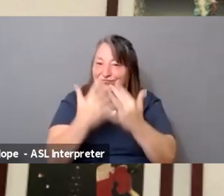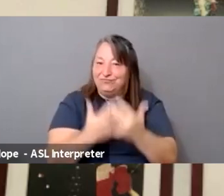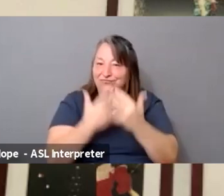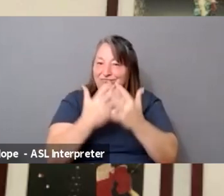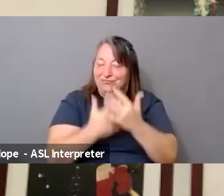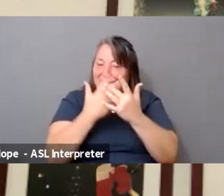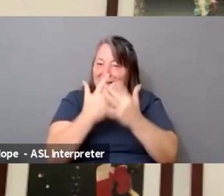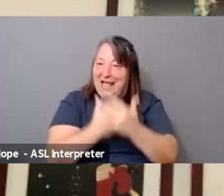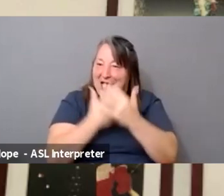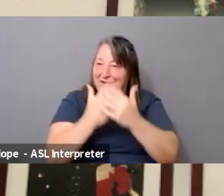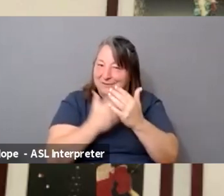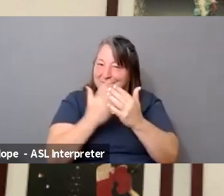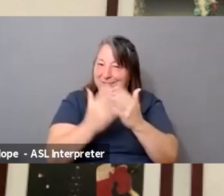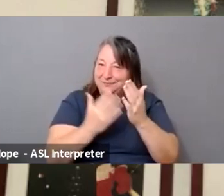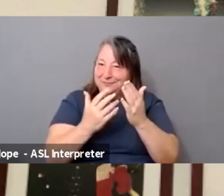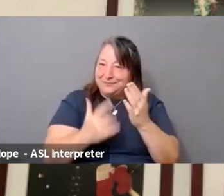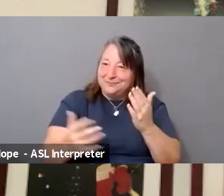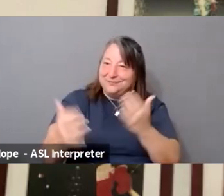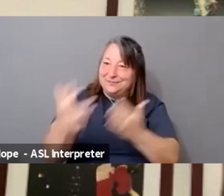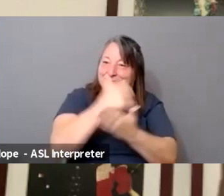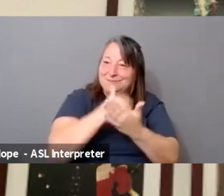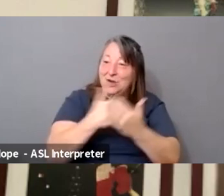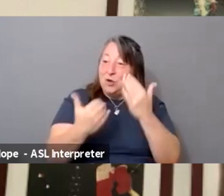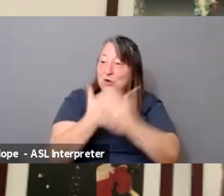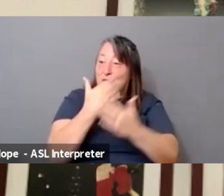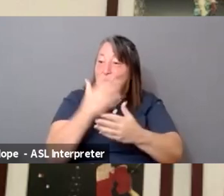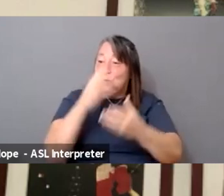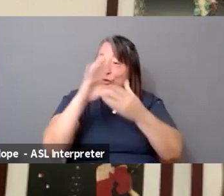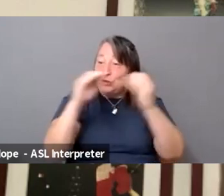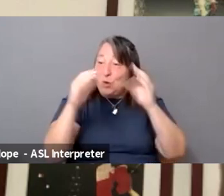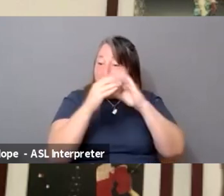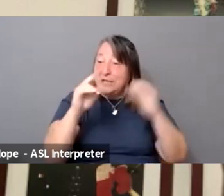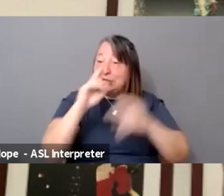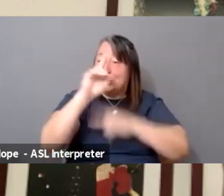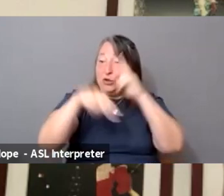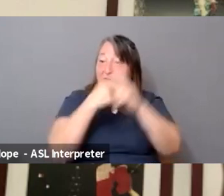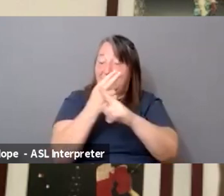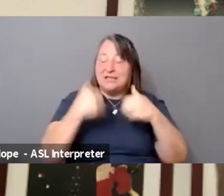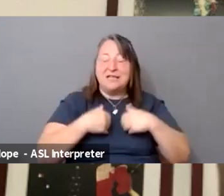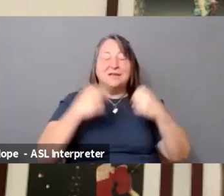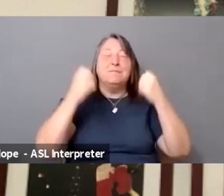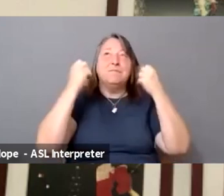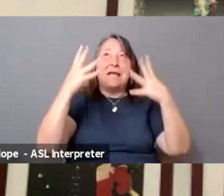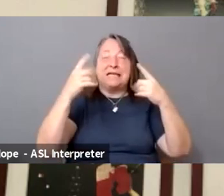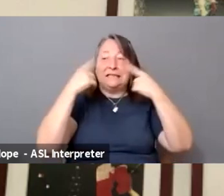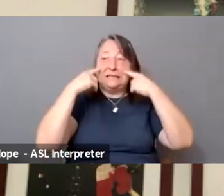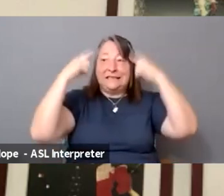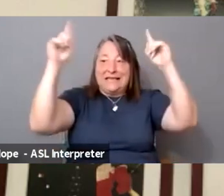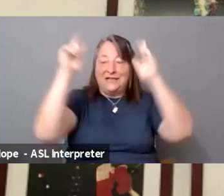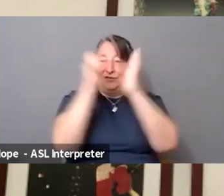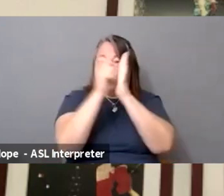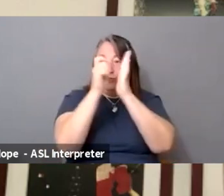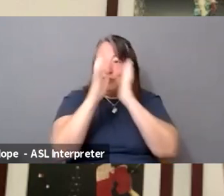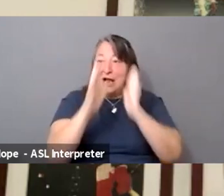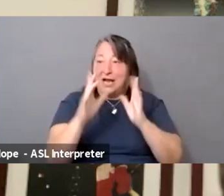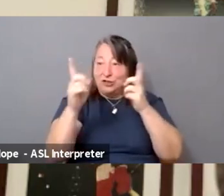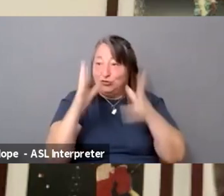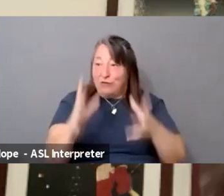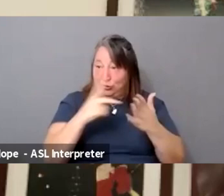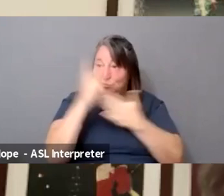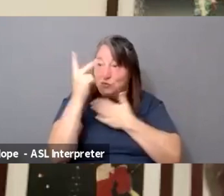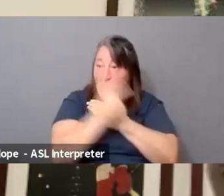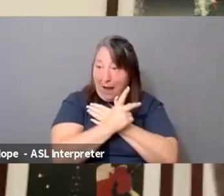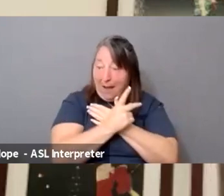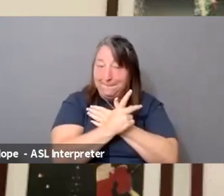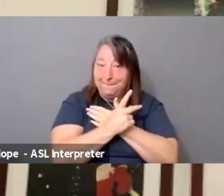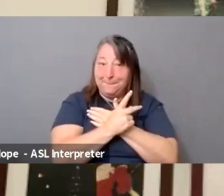you know, Universal does have a very successful writers and directors, you know, program. And so